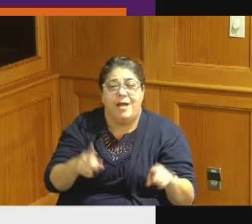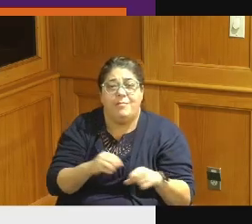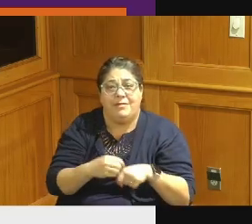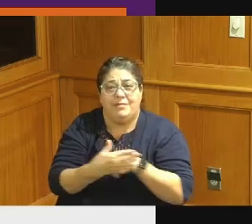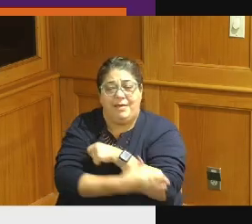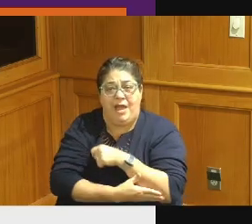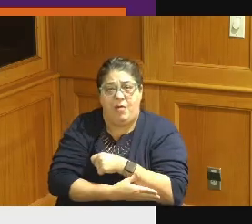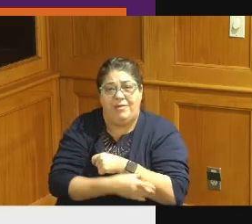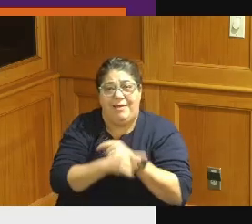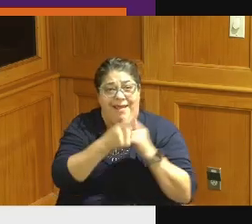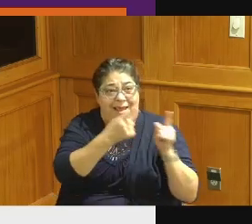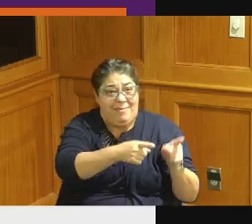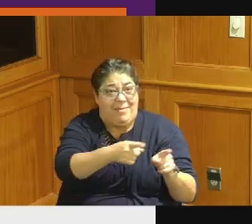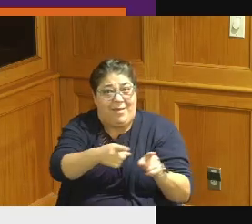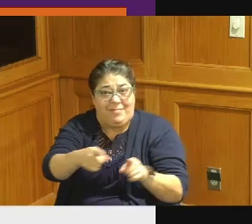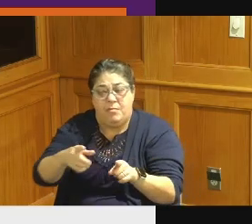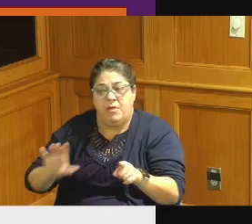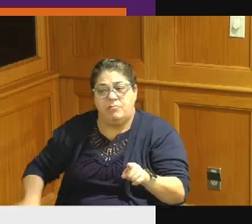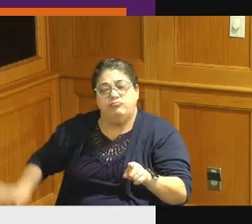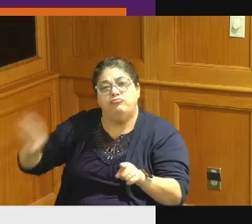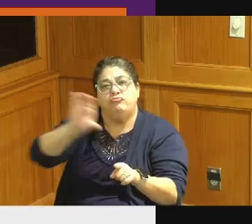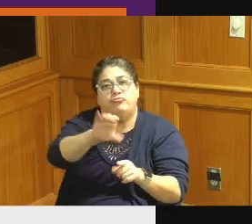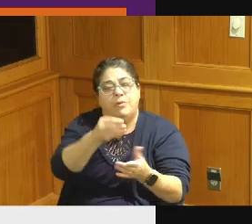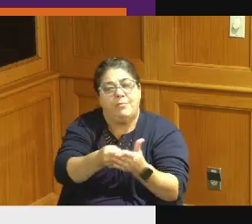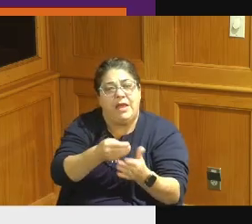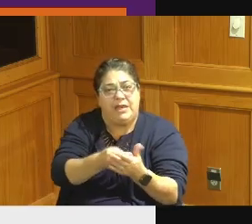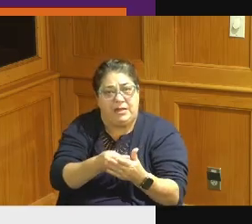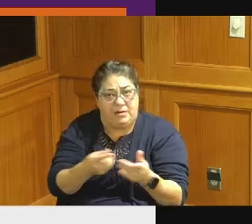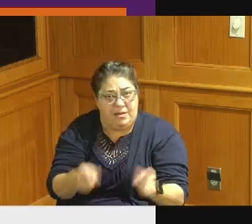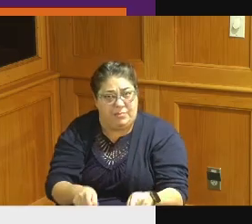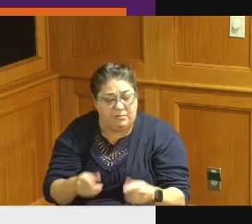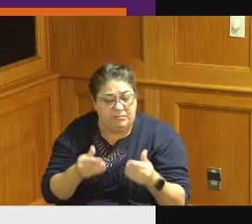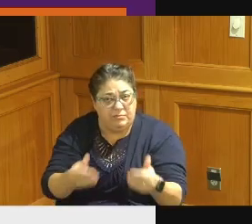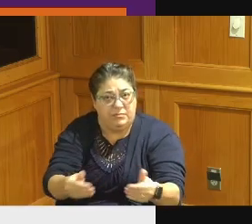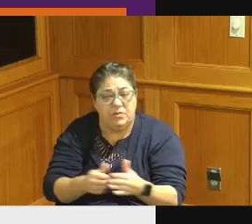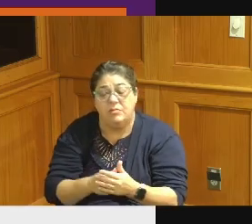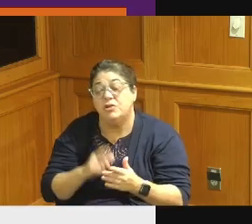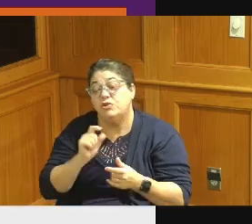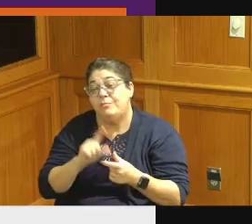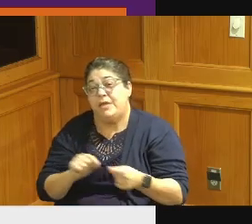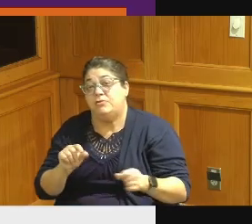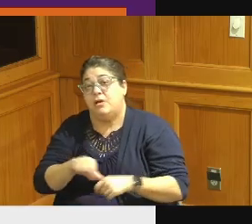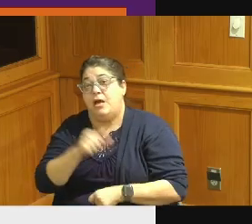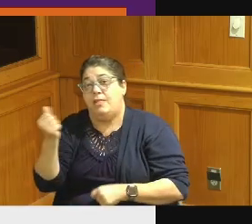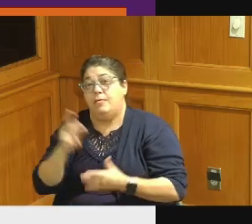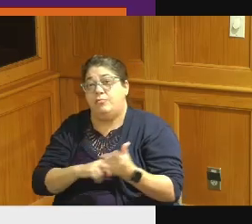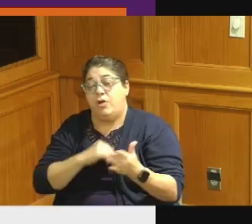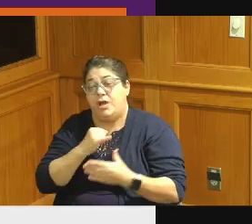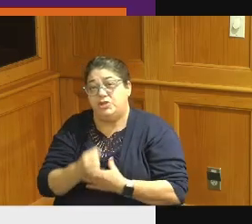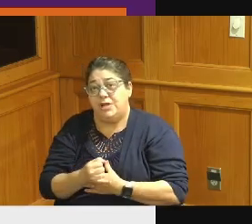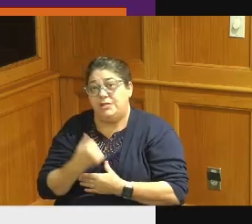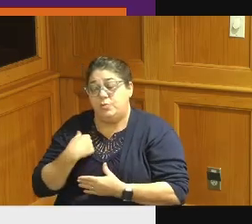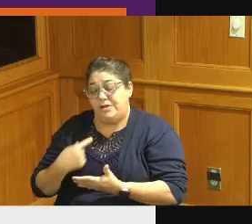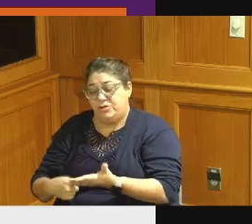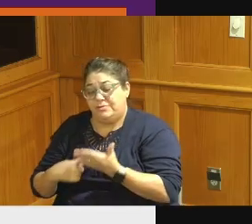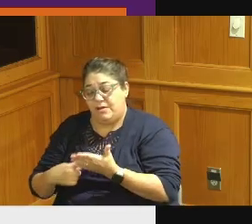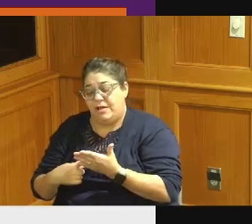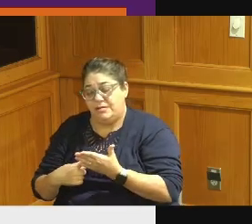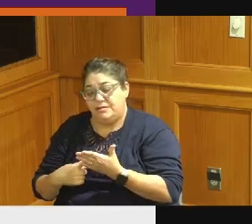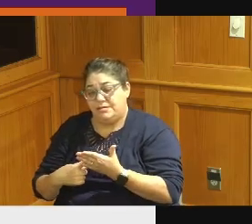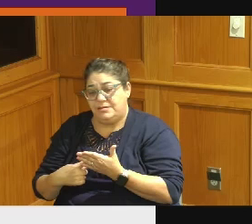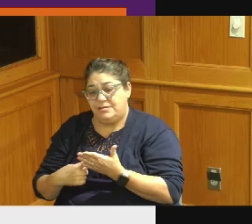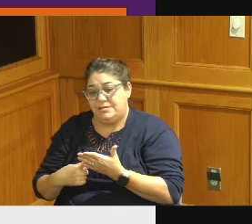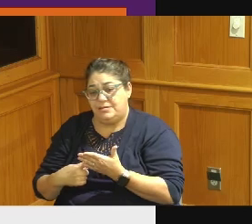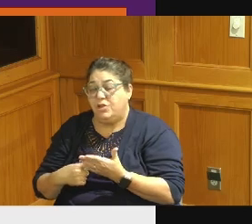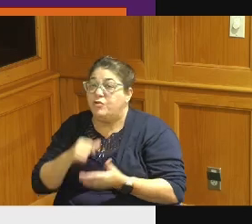on our radar can happen, including, I should mention, other projects. We have some other projects we're discussing that would serve veterans that are